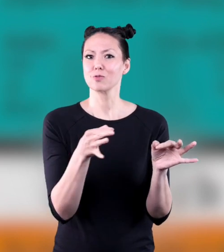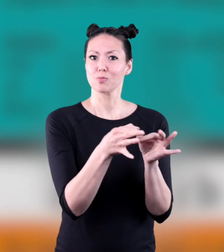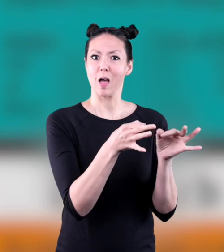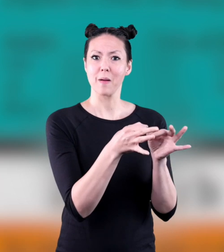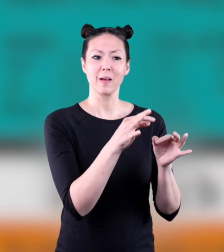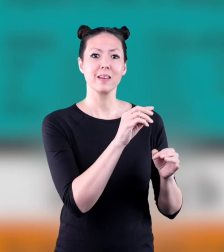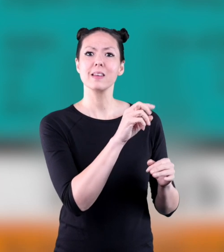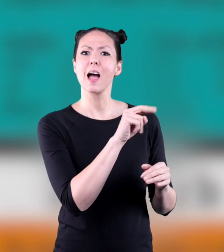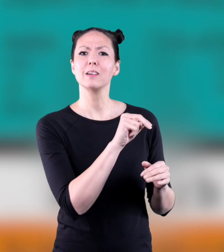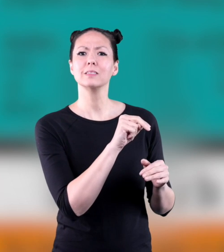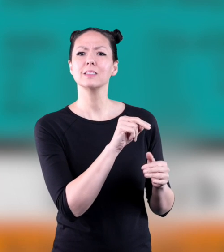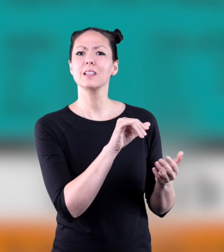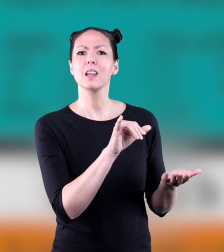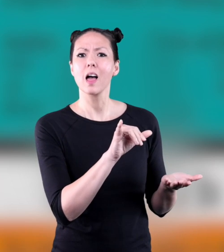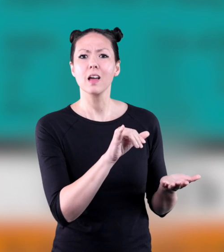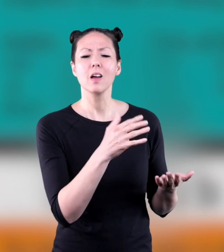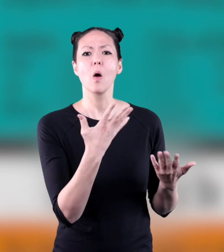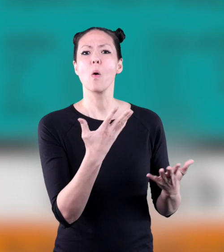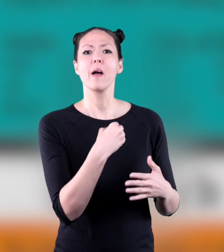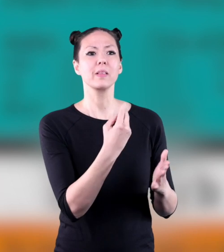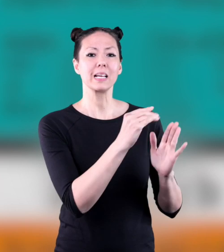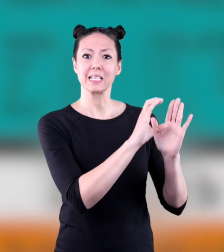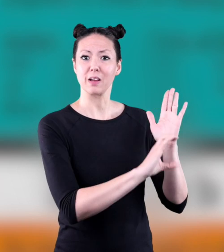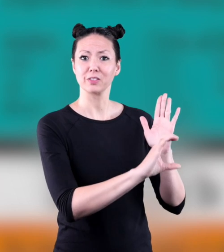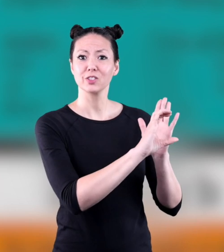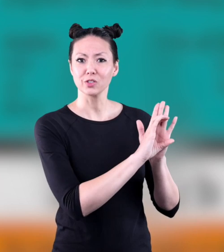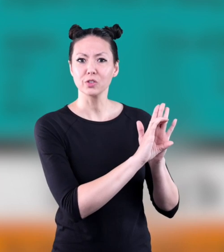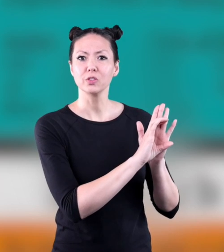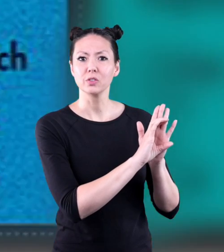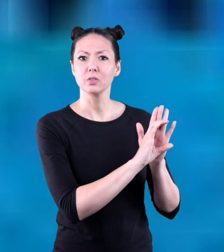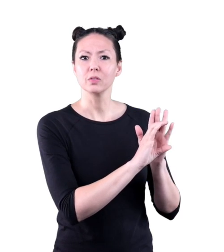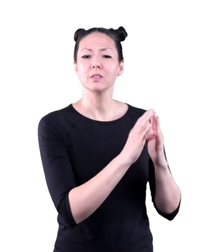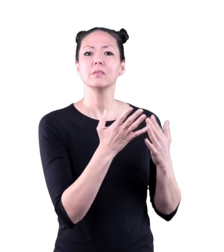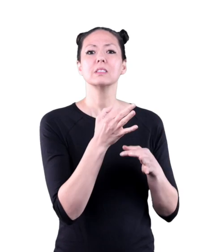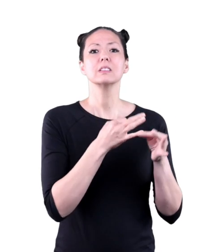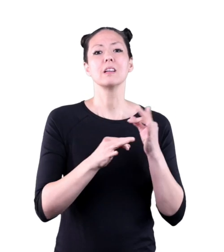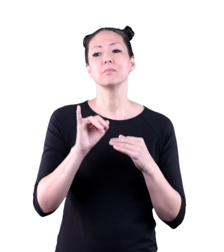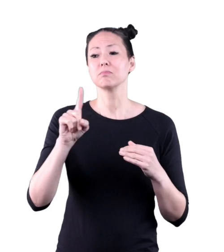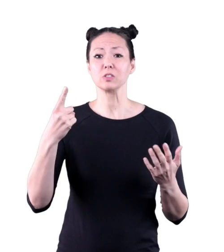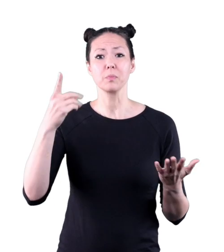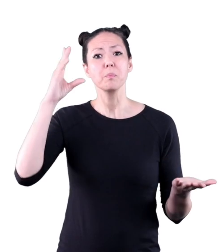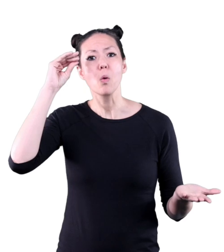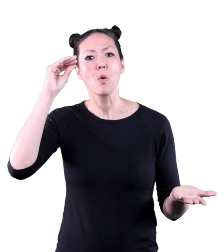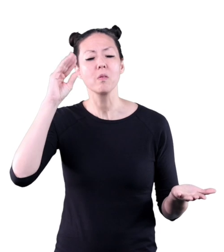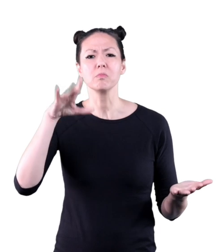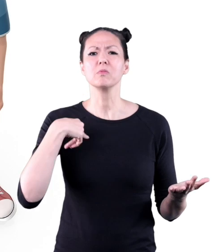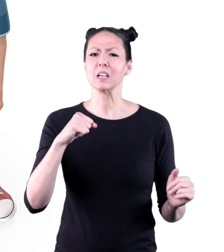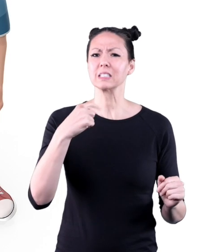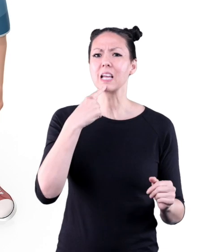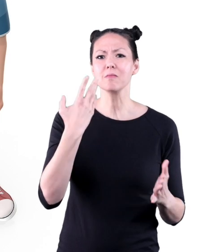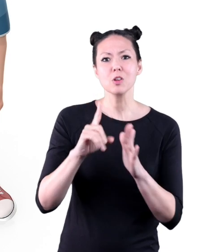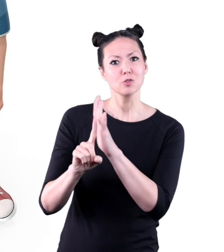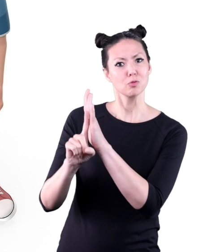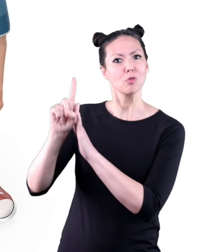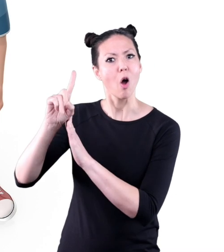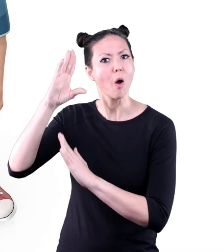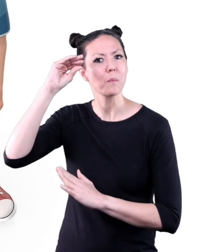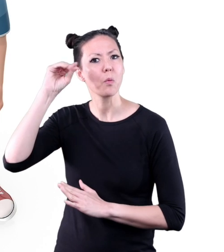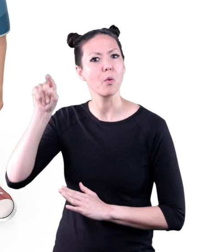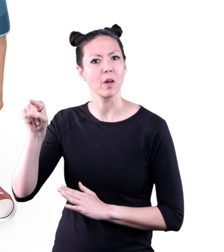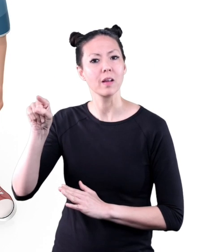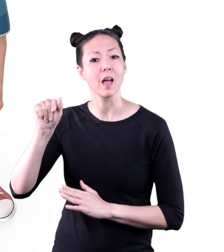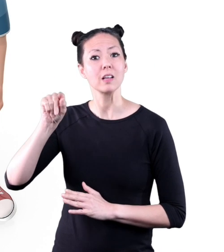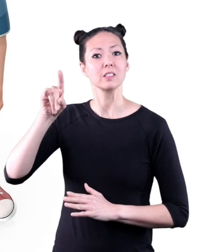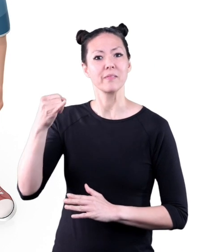to describe what a noun is like, or to give it characteristics. So instead of just boy, we could say tall